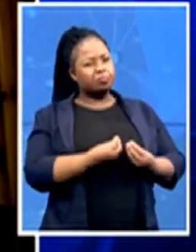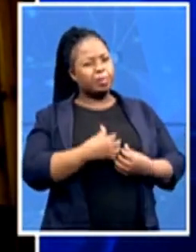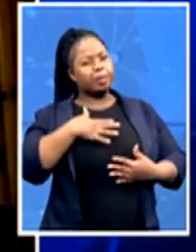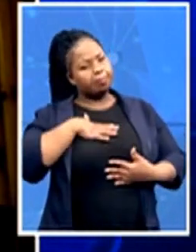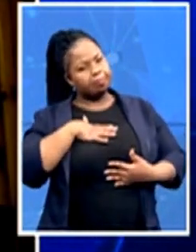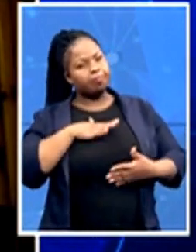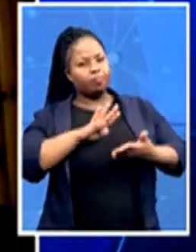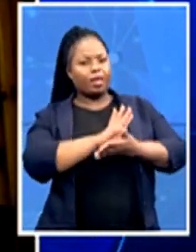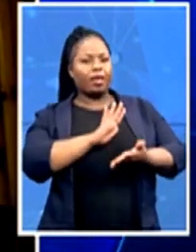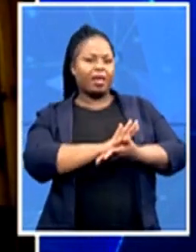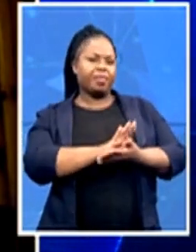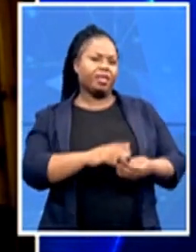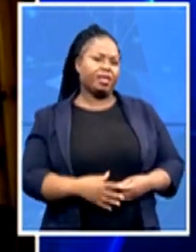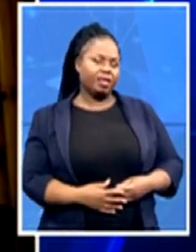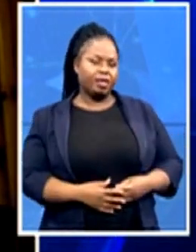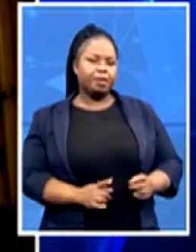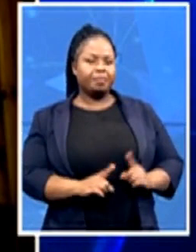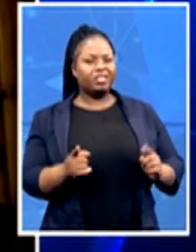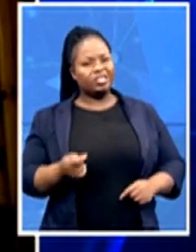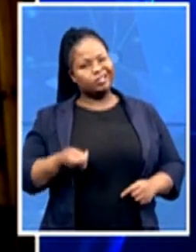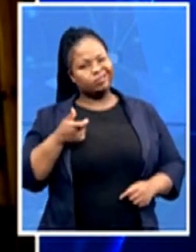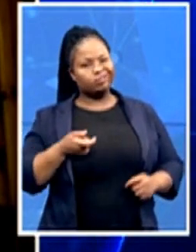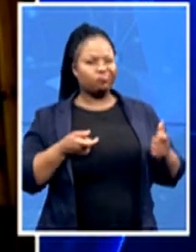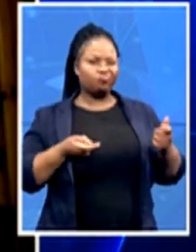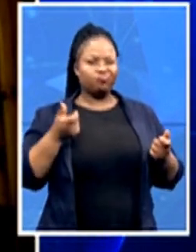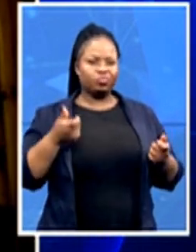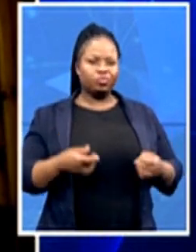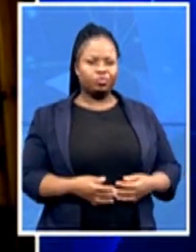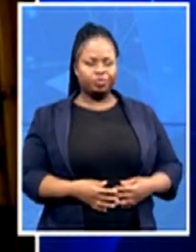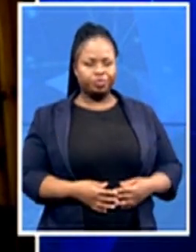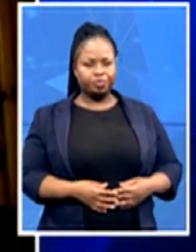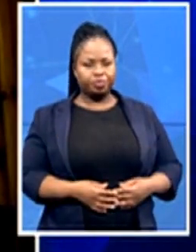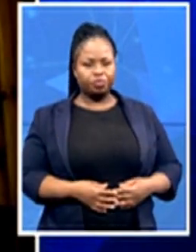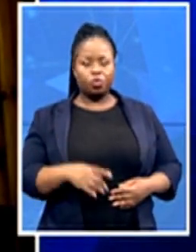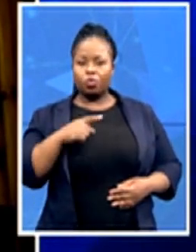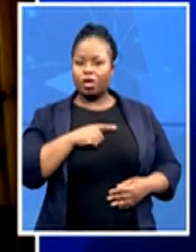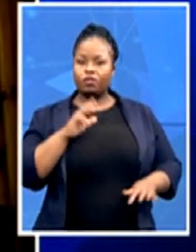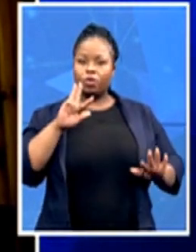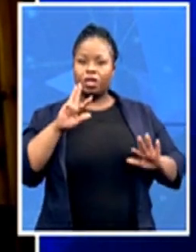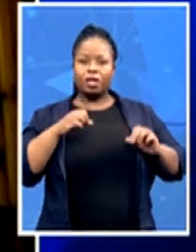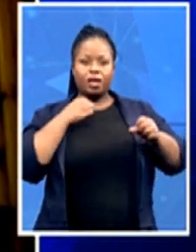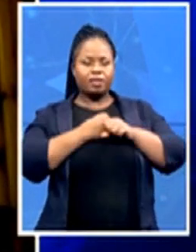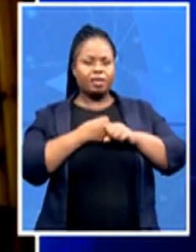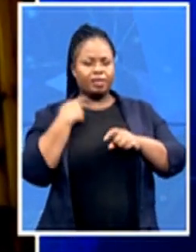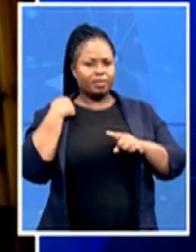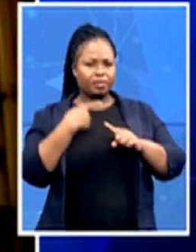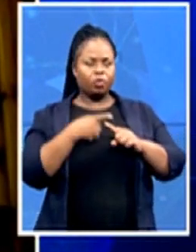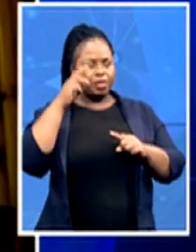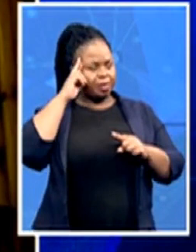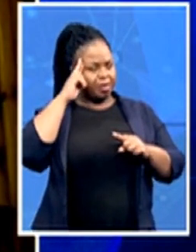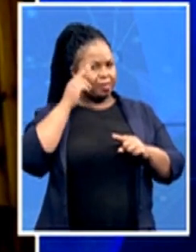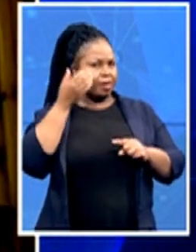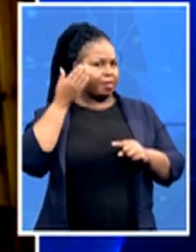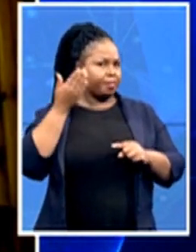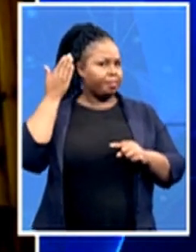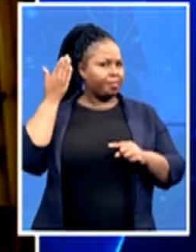and pieces, really, because, you know, in the 9 years we've been commemorating Marikana, we always see journalists gathered at Marikana,